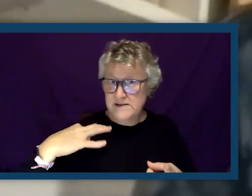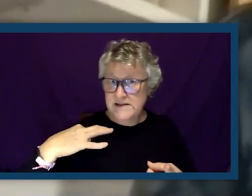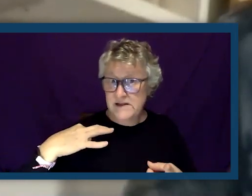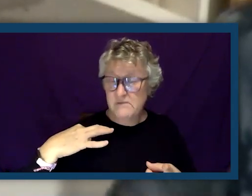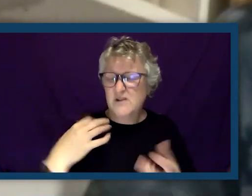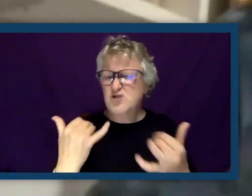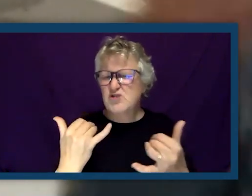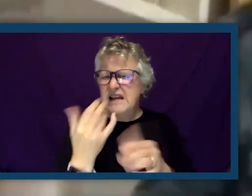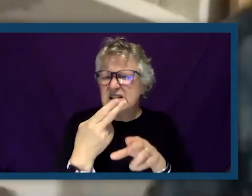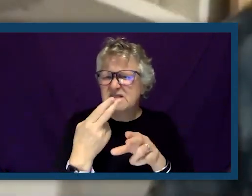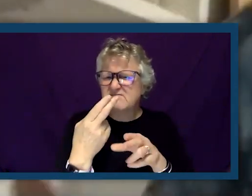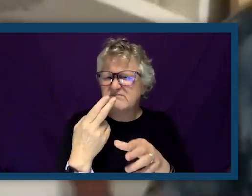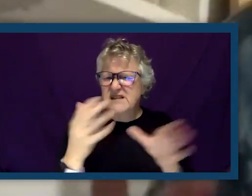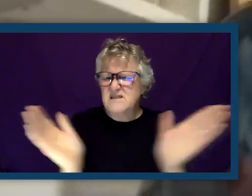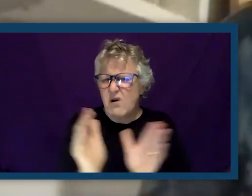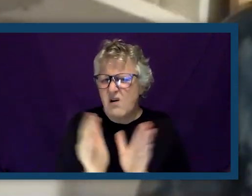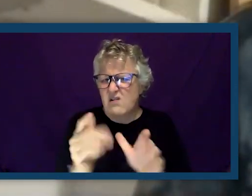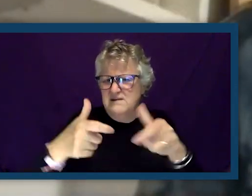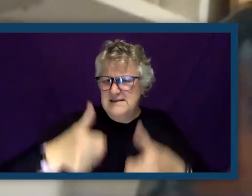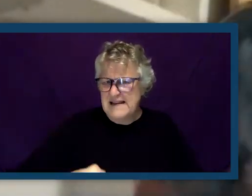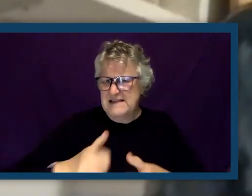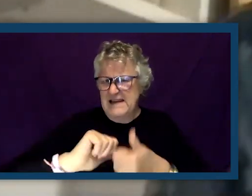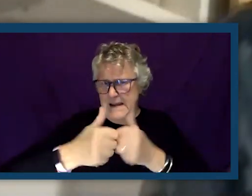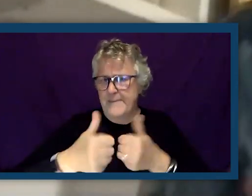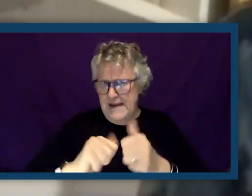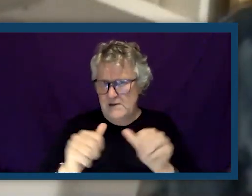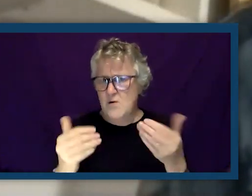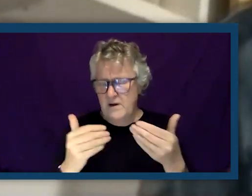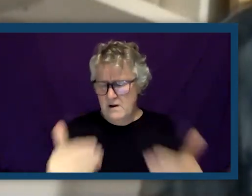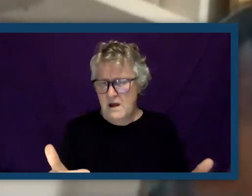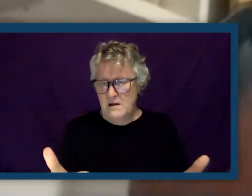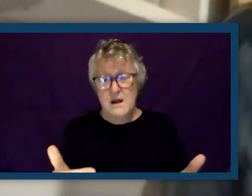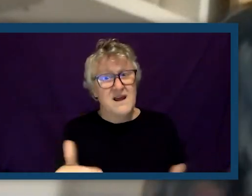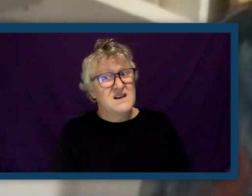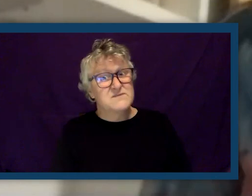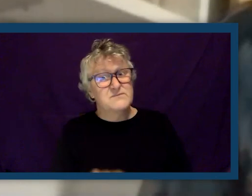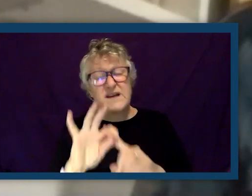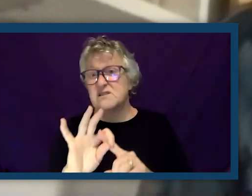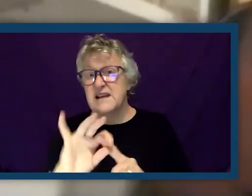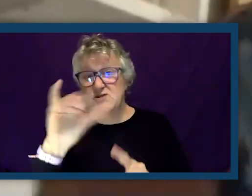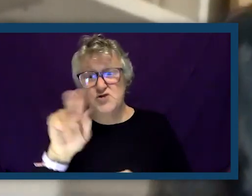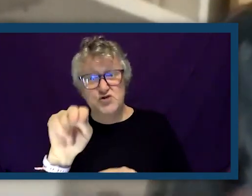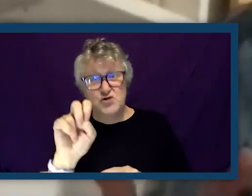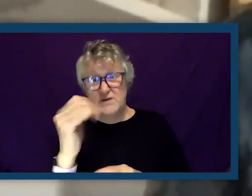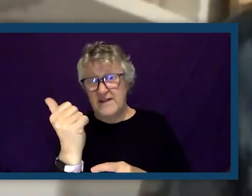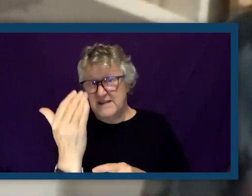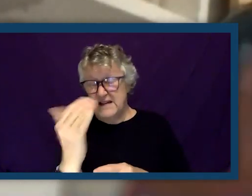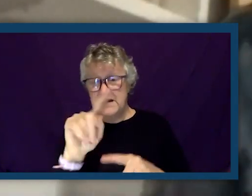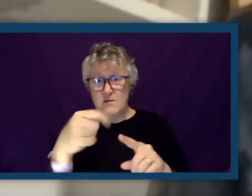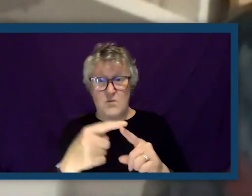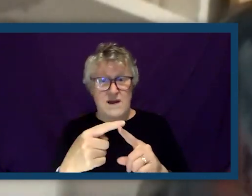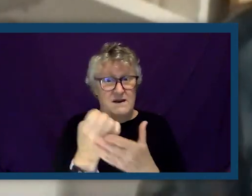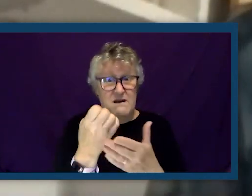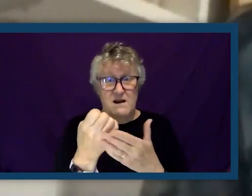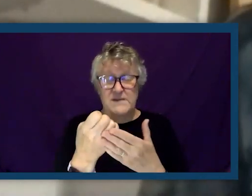program running, and then we're going to have more options, especially as the economy starts reopening, around June 15th. We can expect to be out there talking